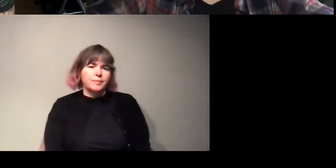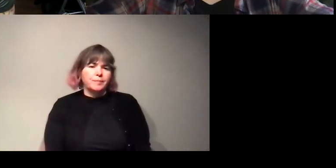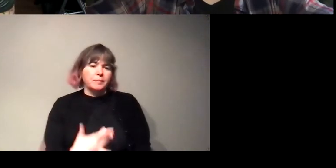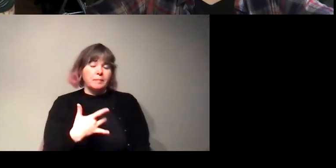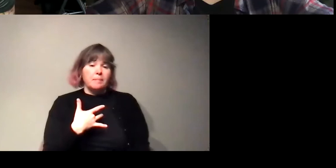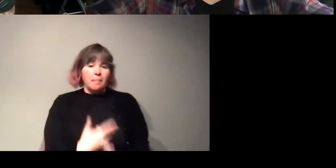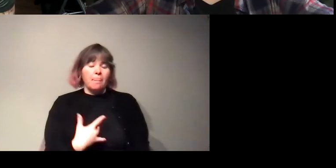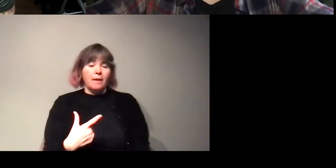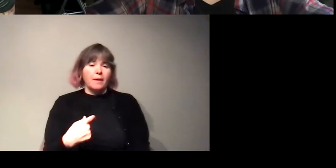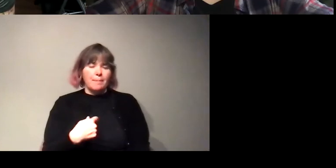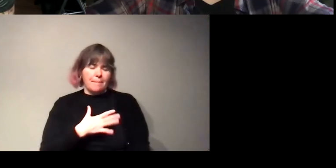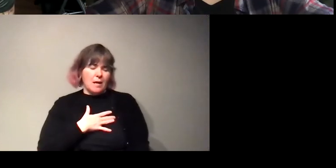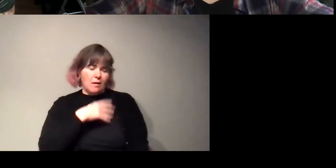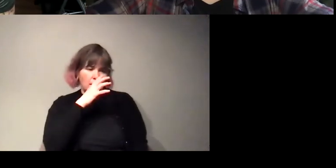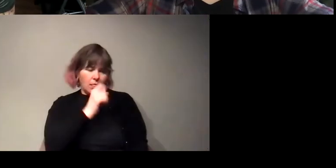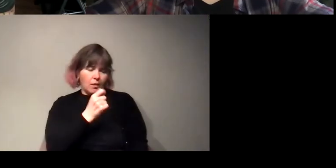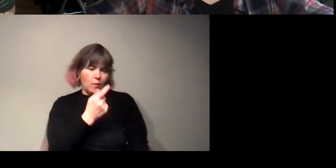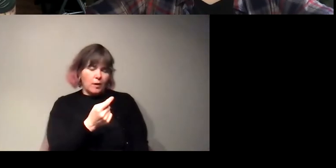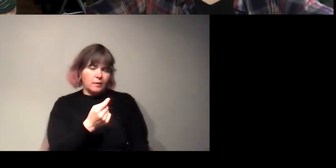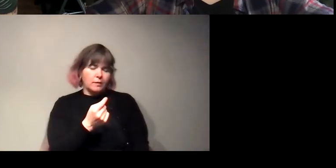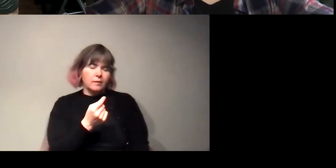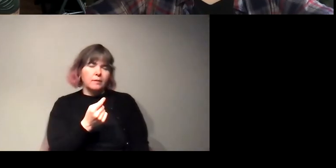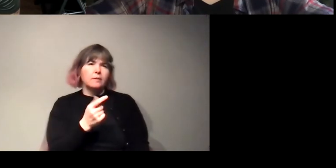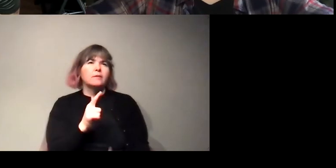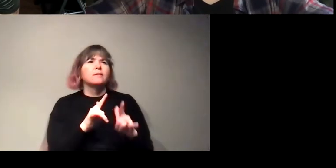what interests me, but then